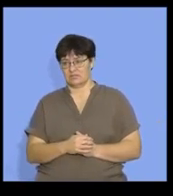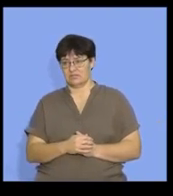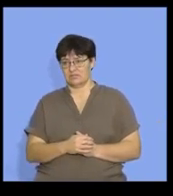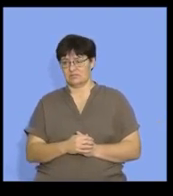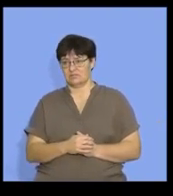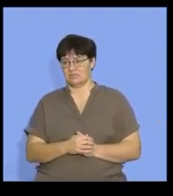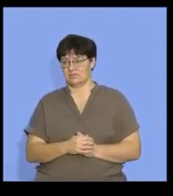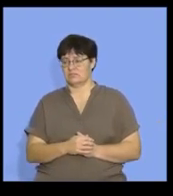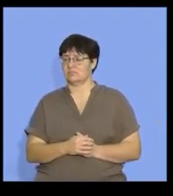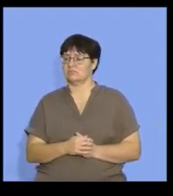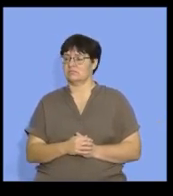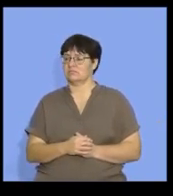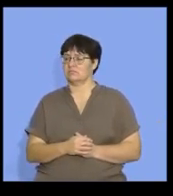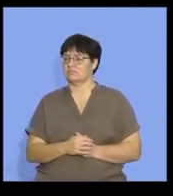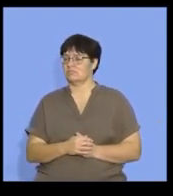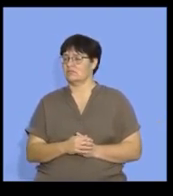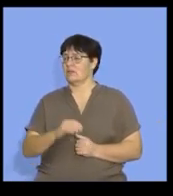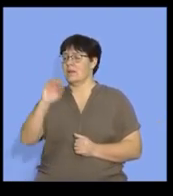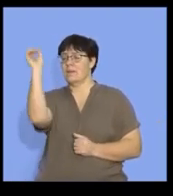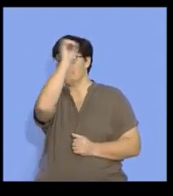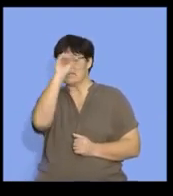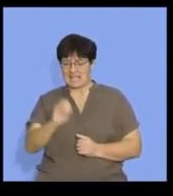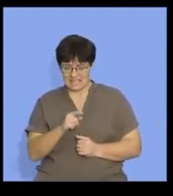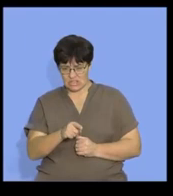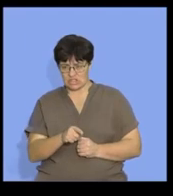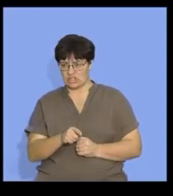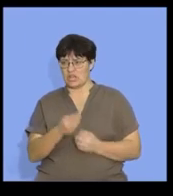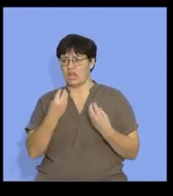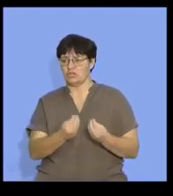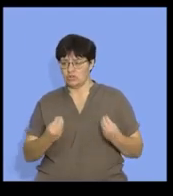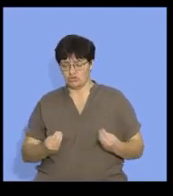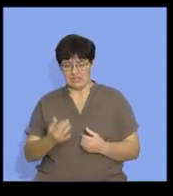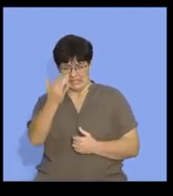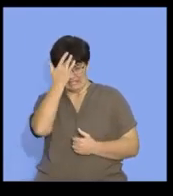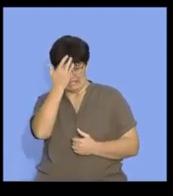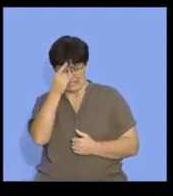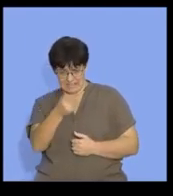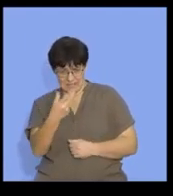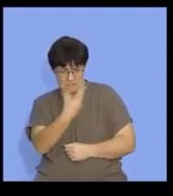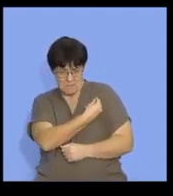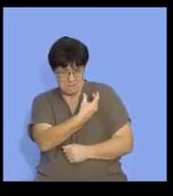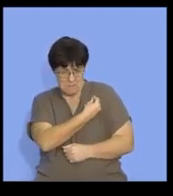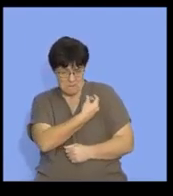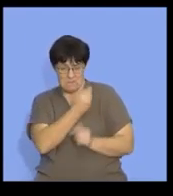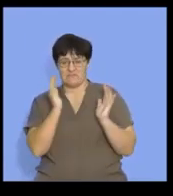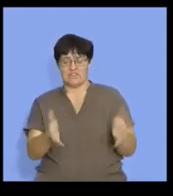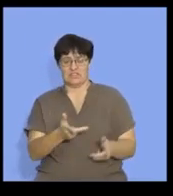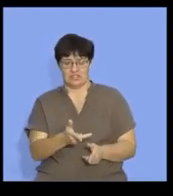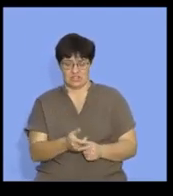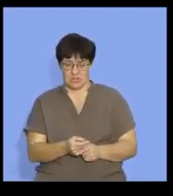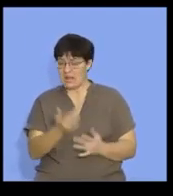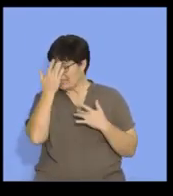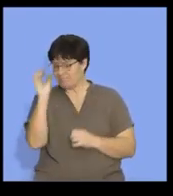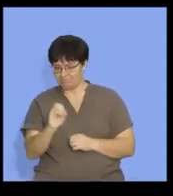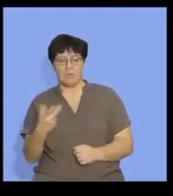change back to blue, the percentage of infants that were vaccinated. They're on that side. So you've